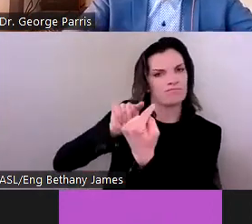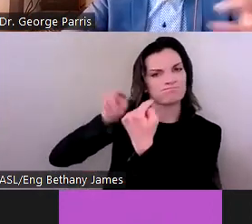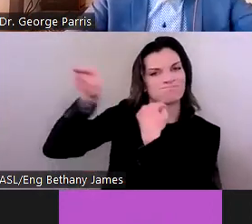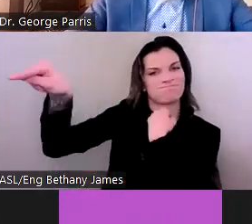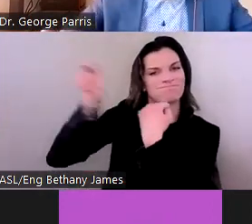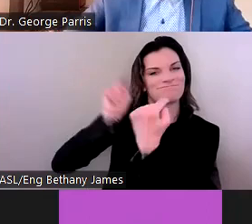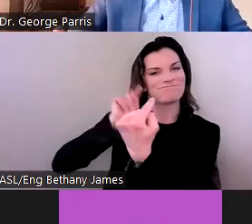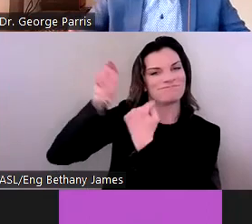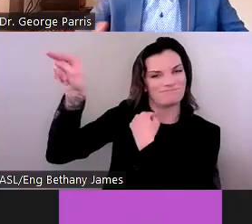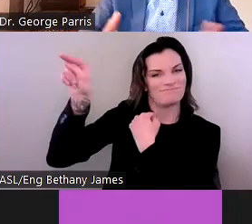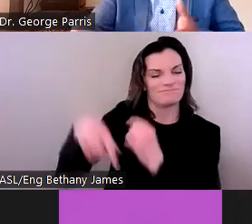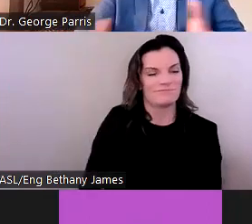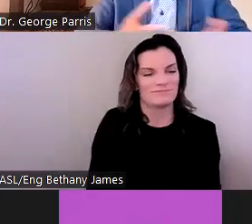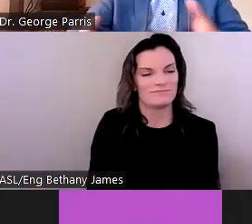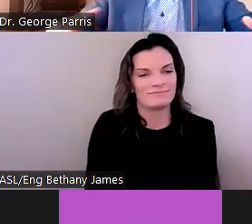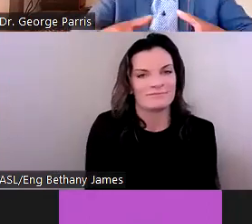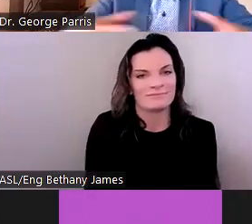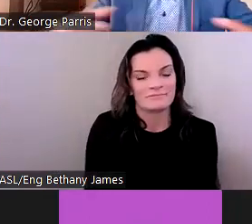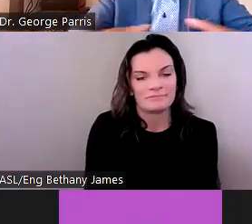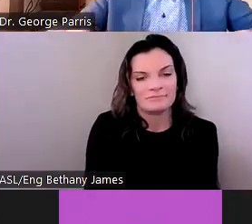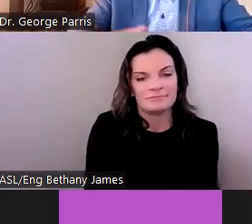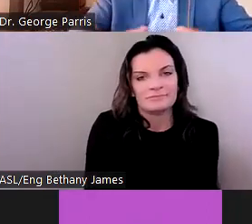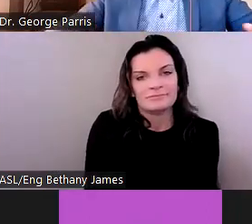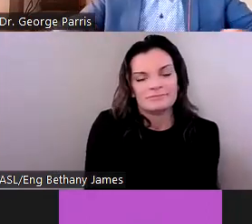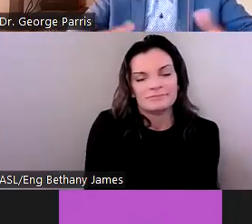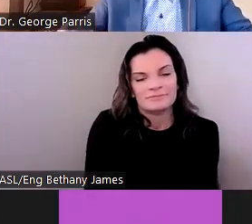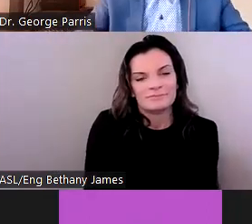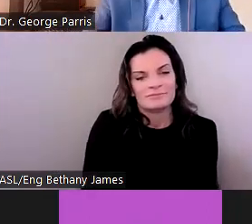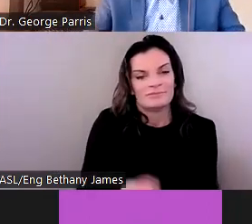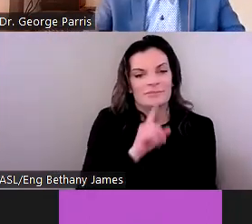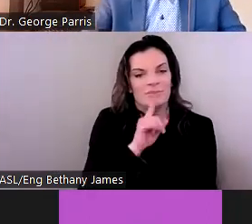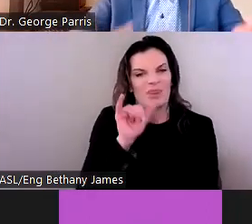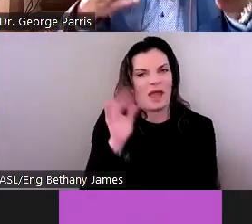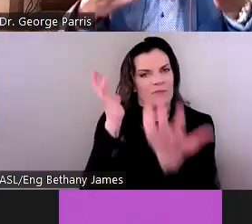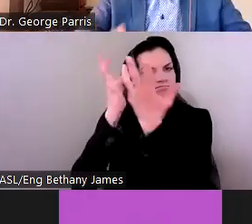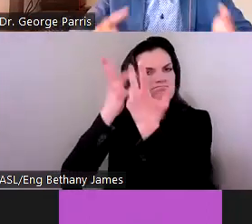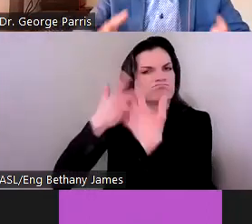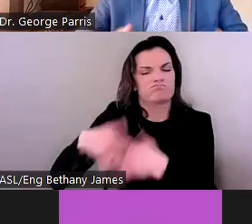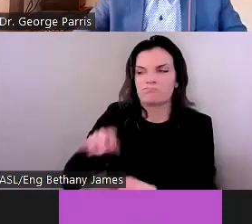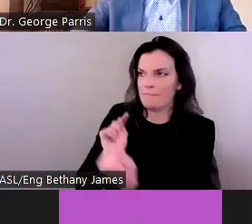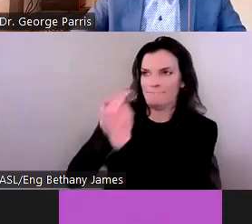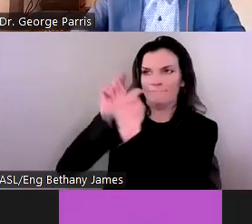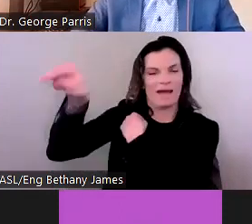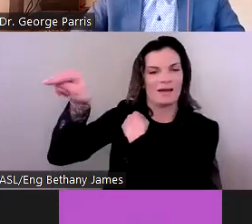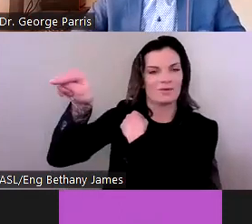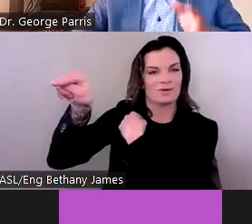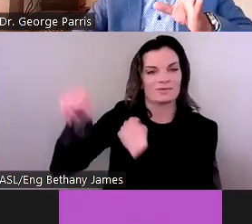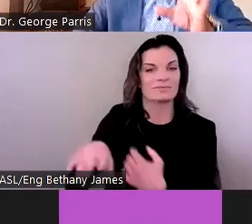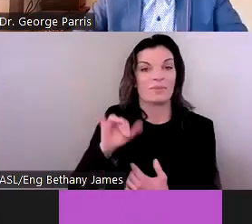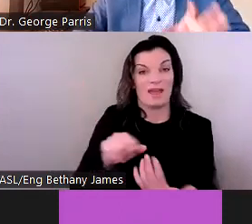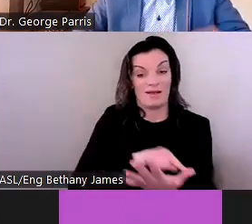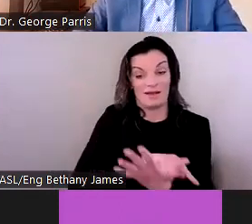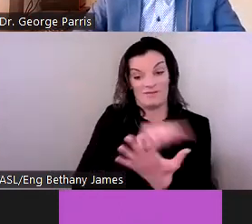as well as to your leaders. So it's a, it goes hand in hand. It's all about the 5 pillars of